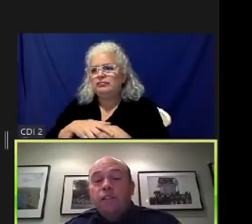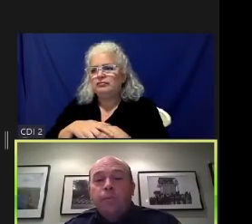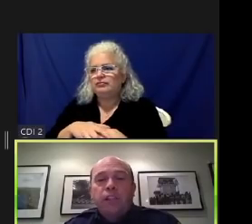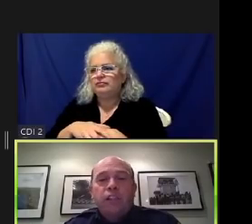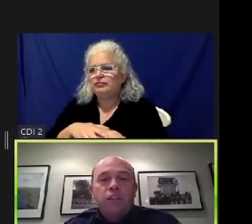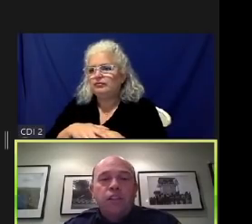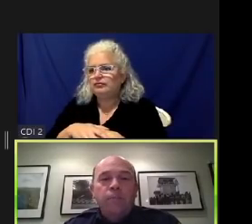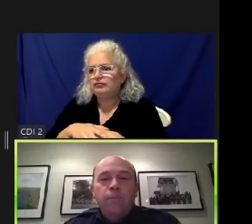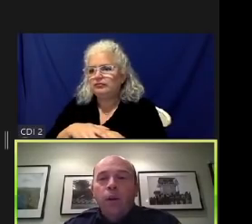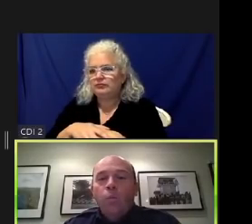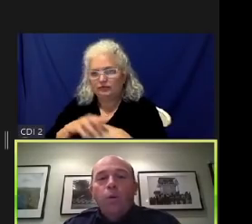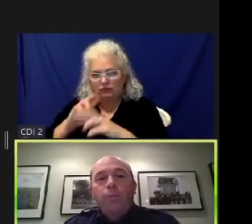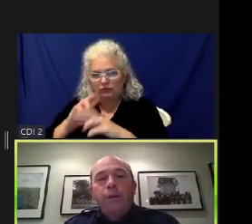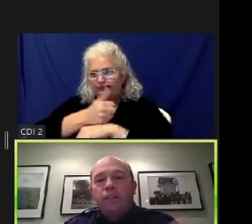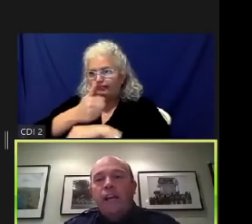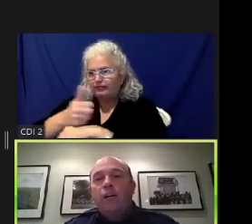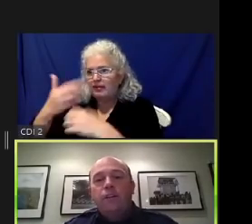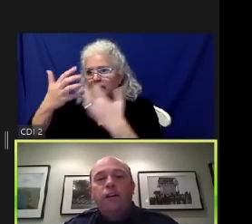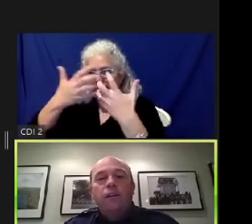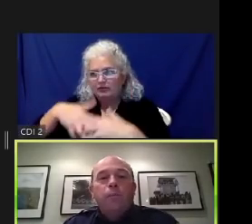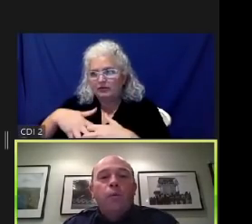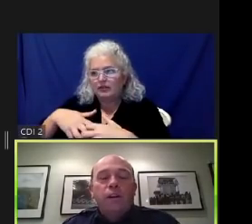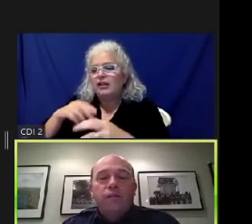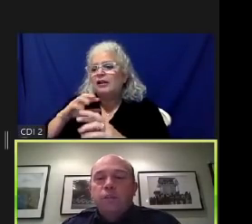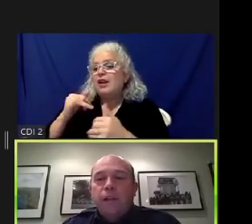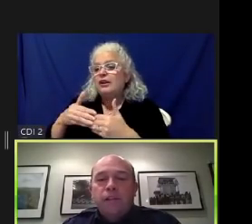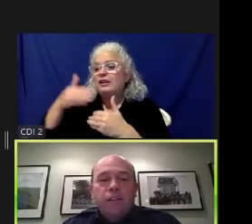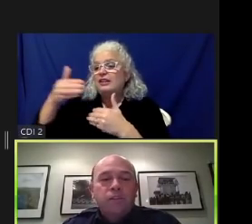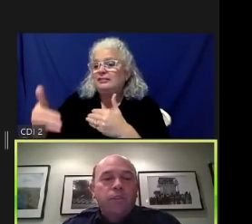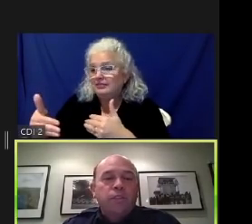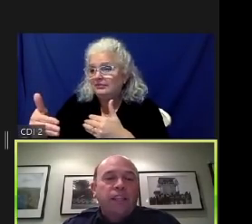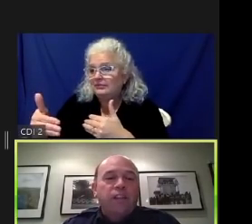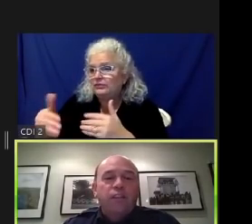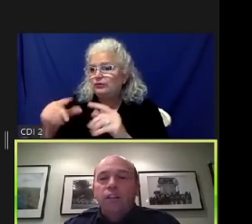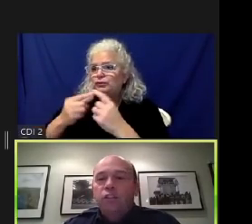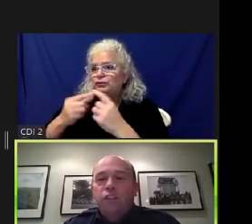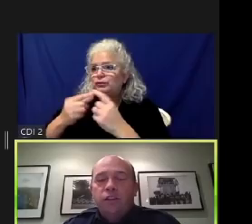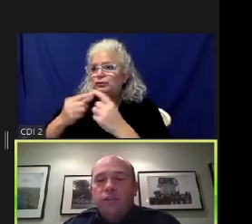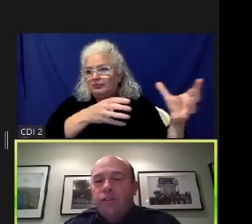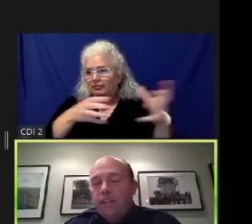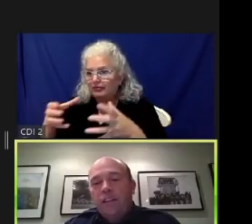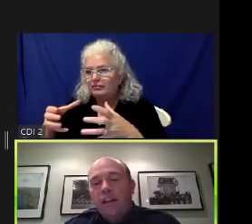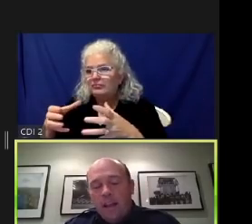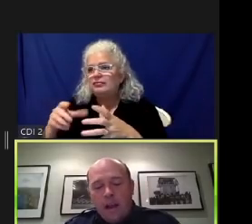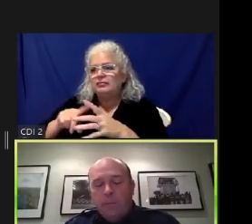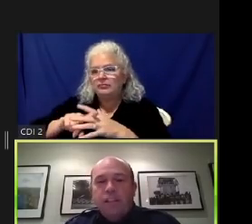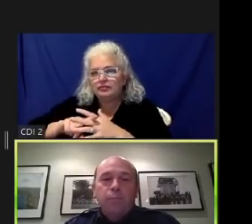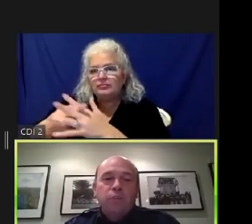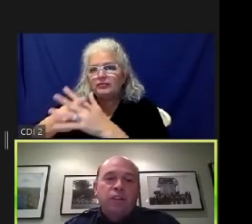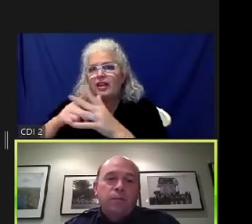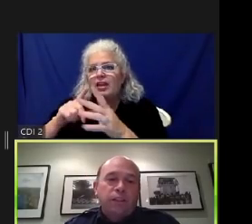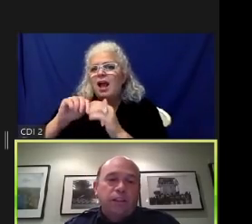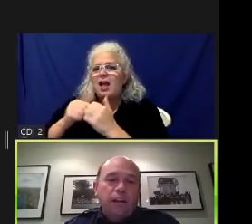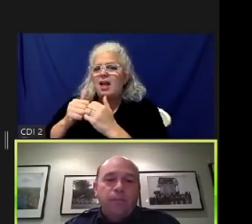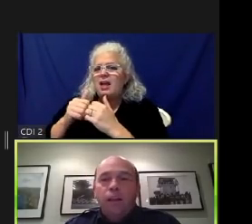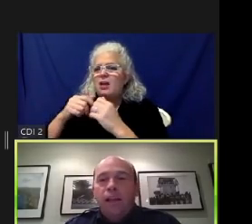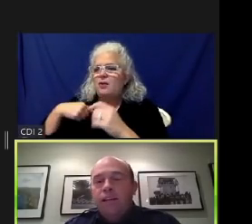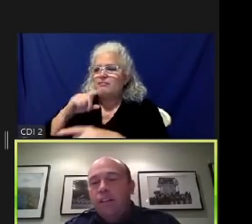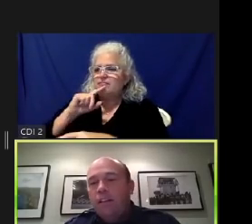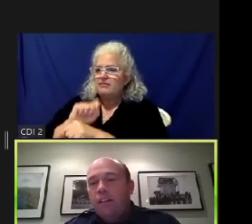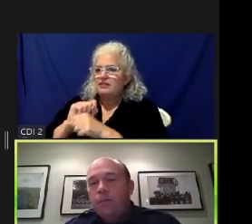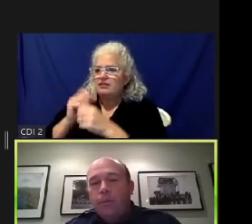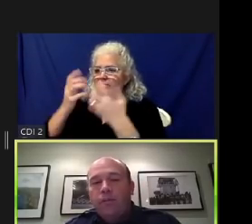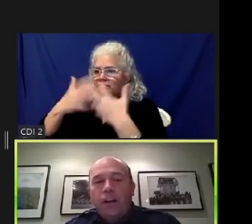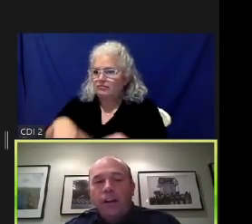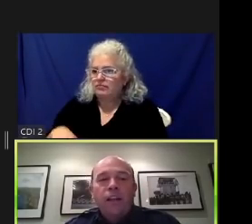advanced implementation team will build out the point of dispensing. So they'll take care of the logistical things. How many tables need to be set up, the lanes